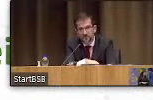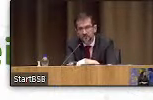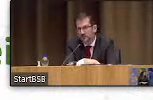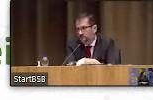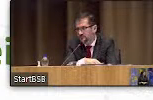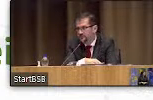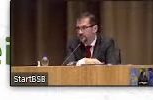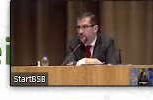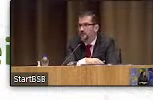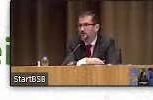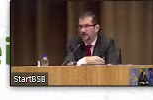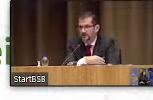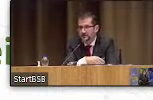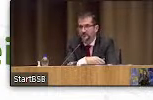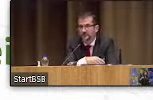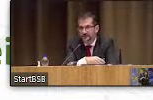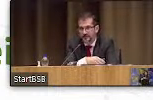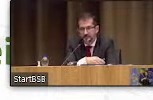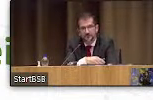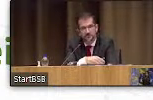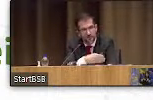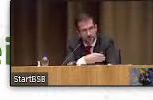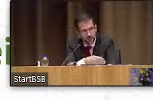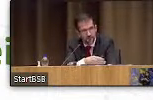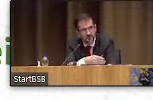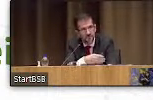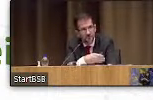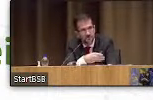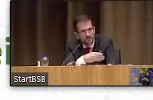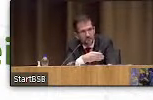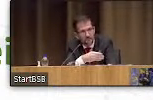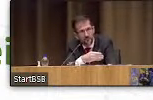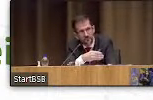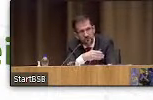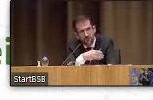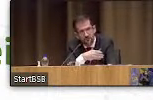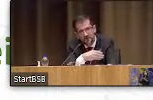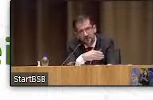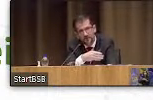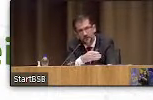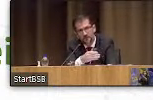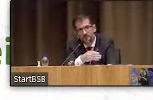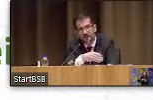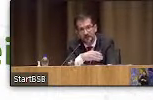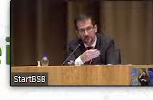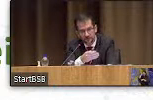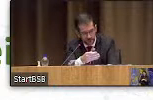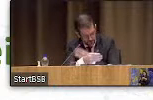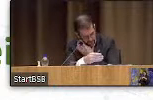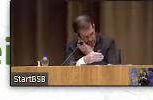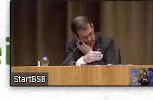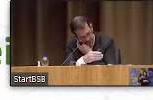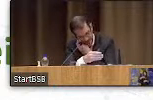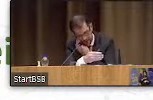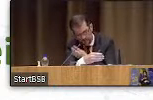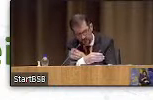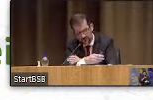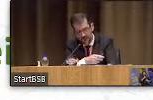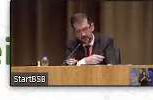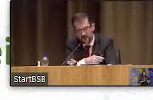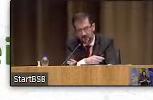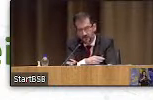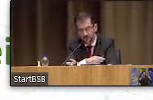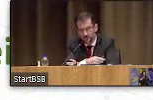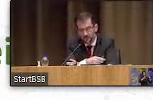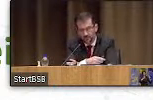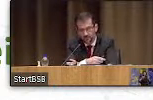We conducted a study with the patients post COVID, so we